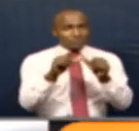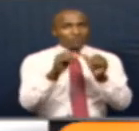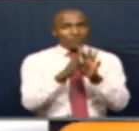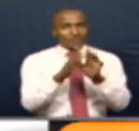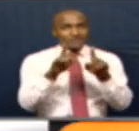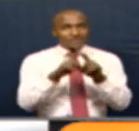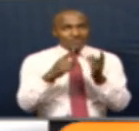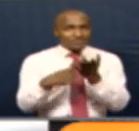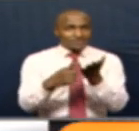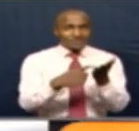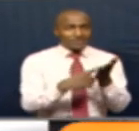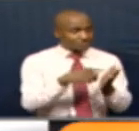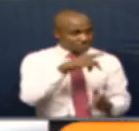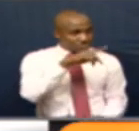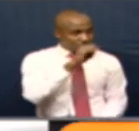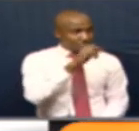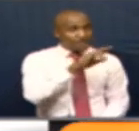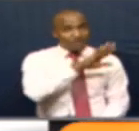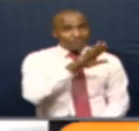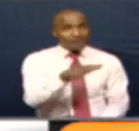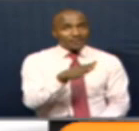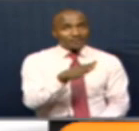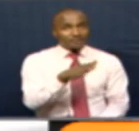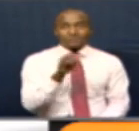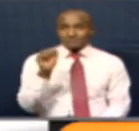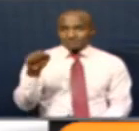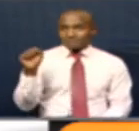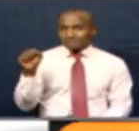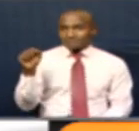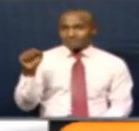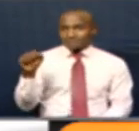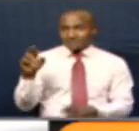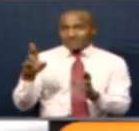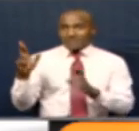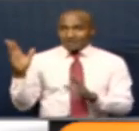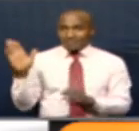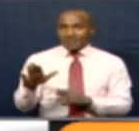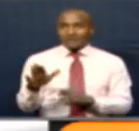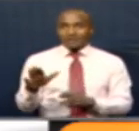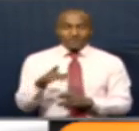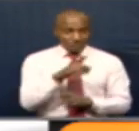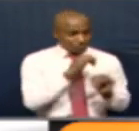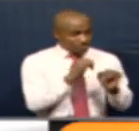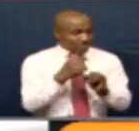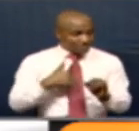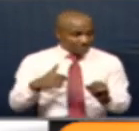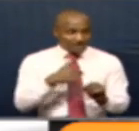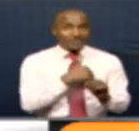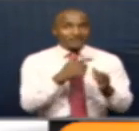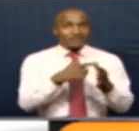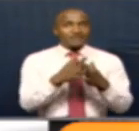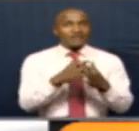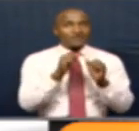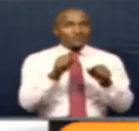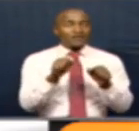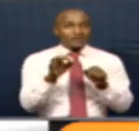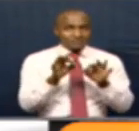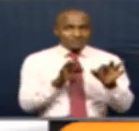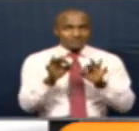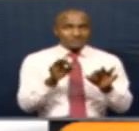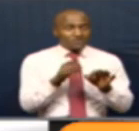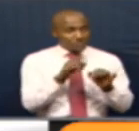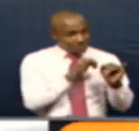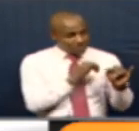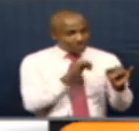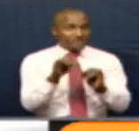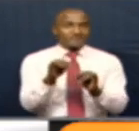discussion. Peter, you will come back again. Certainly so. Please invite us so that we can... please invite. You're invited, P.S.